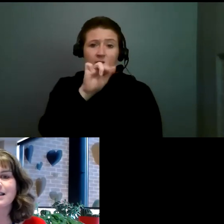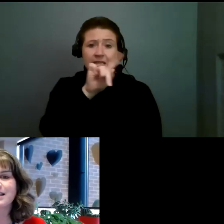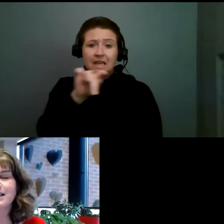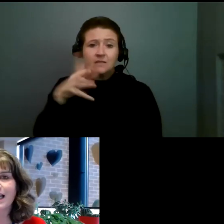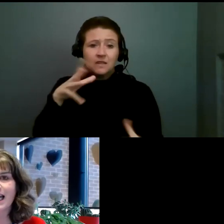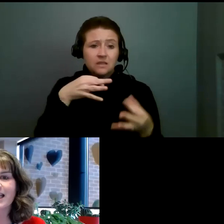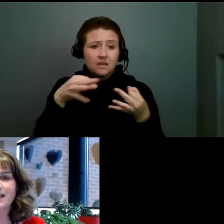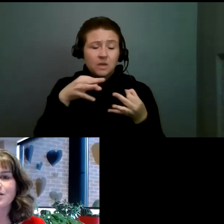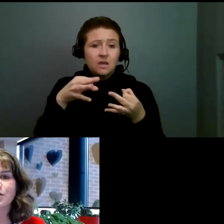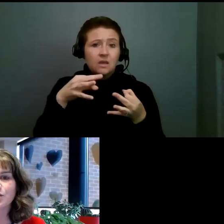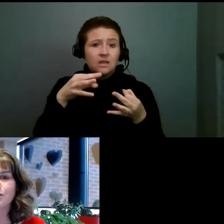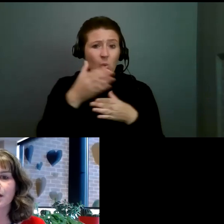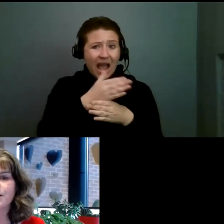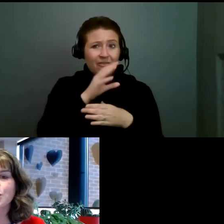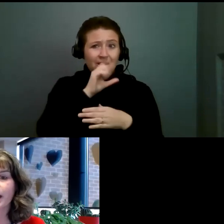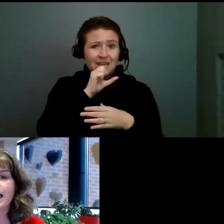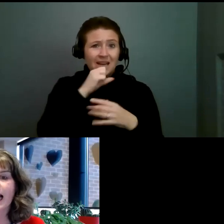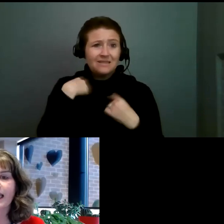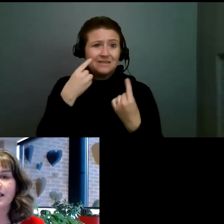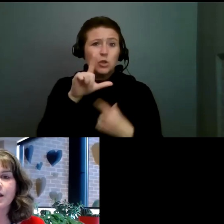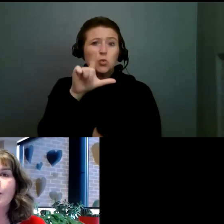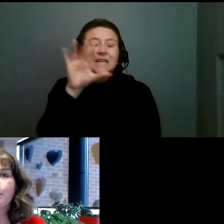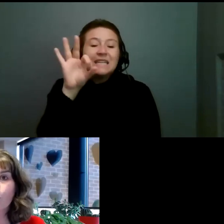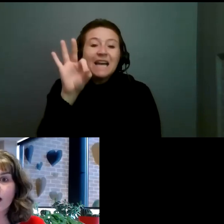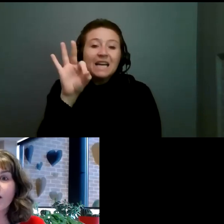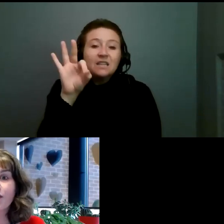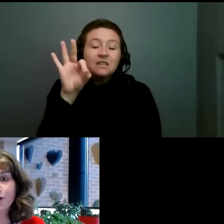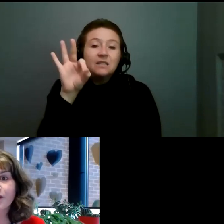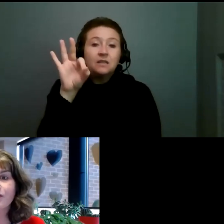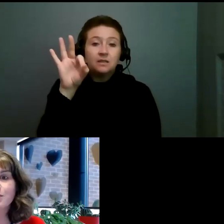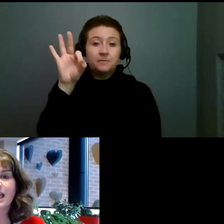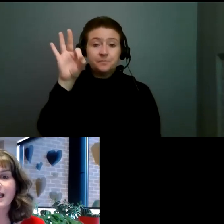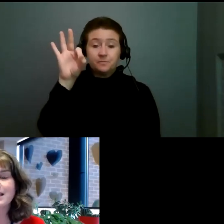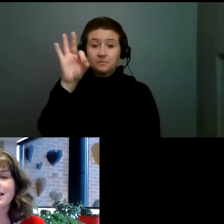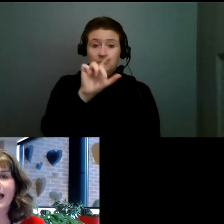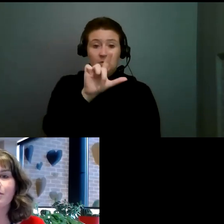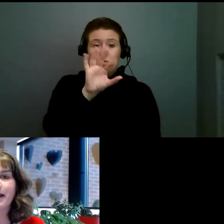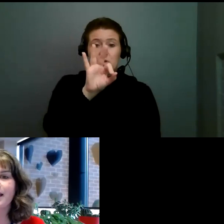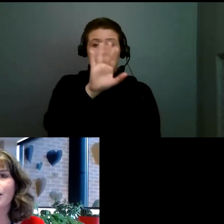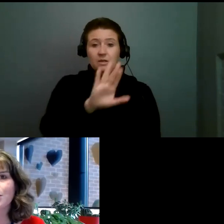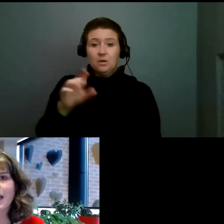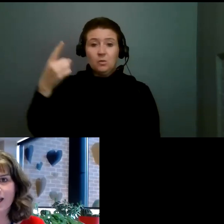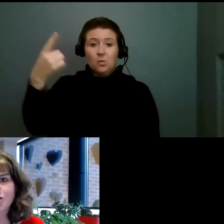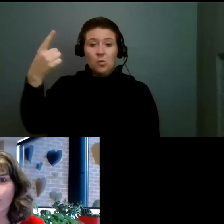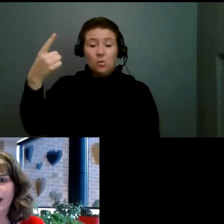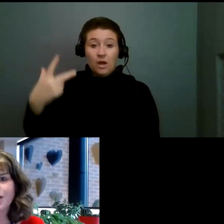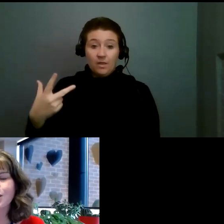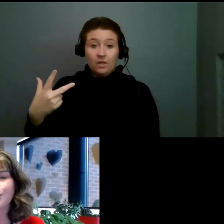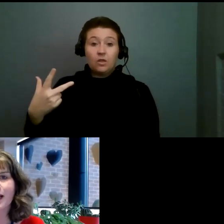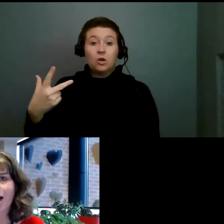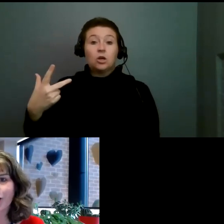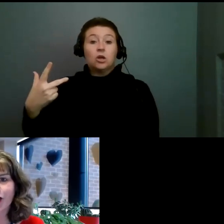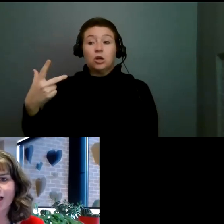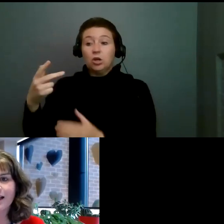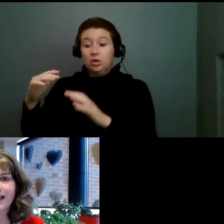cases since Sunday is 29. But 1/3 of those cases have been in those aged 22